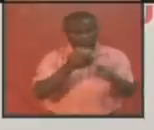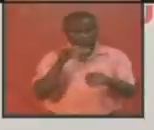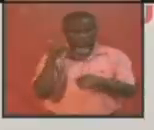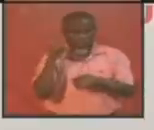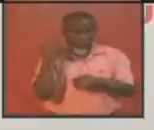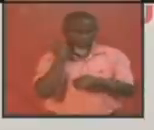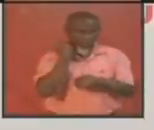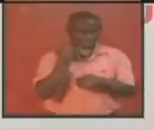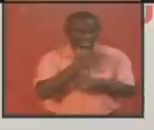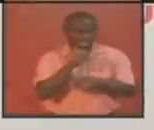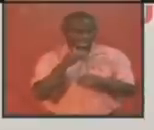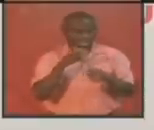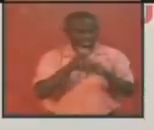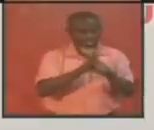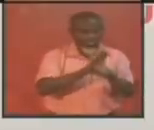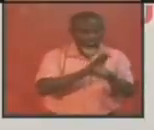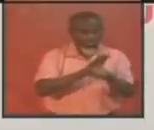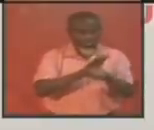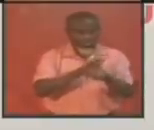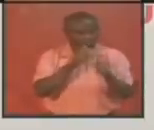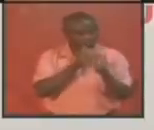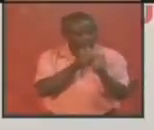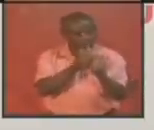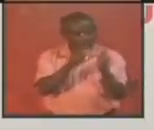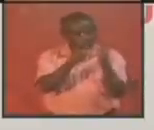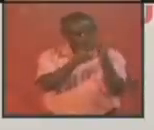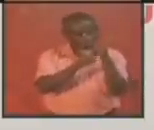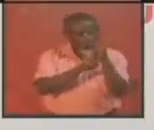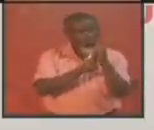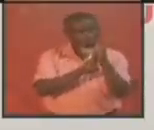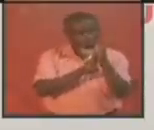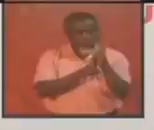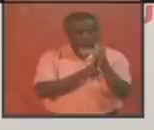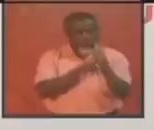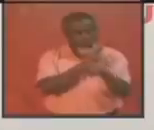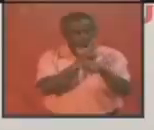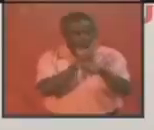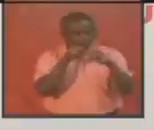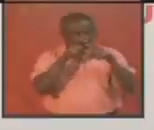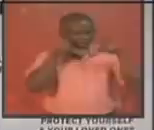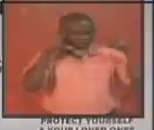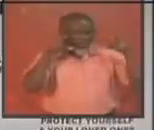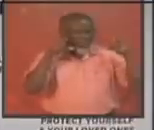Please continue to follow all of the new normal guidelines and, of course, wear your mask.